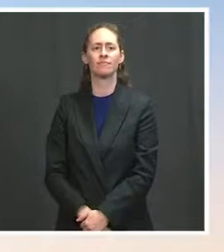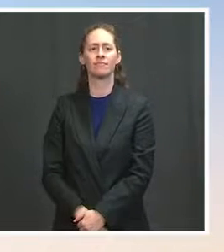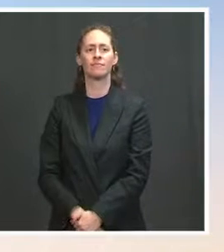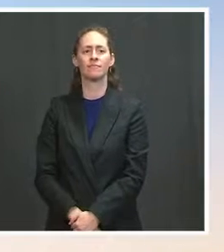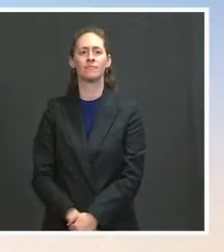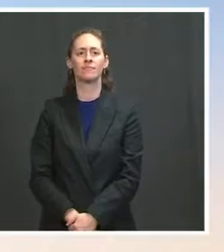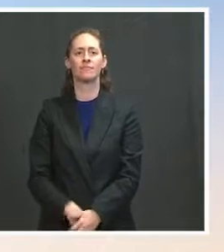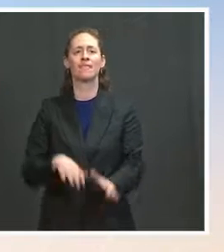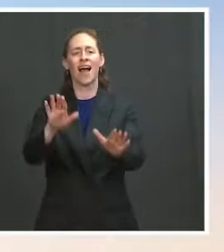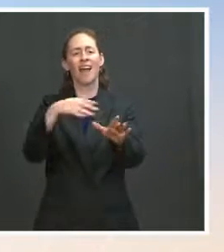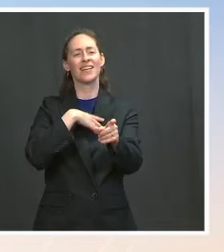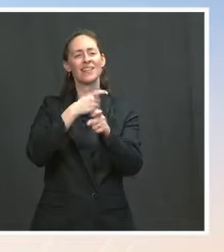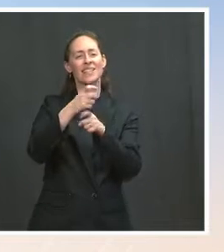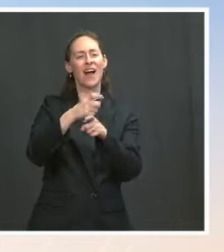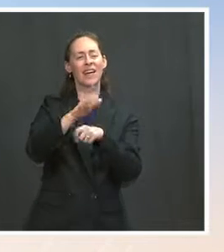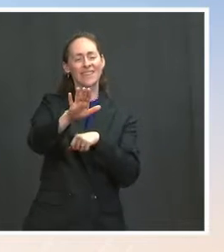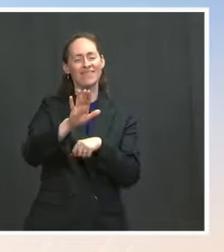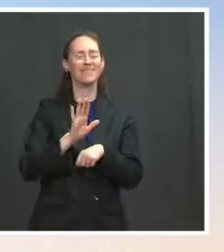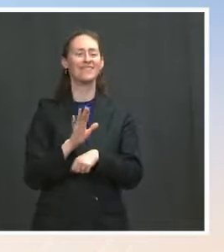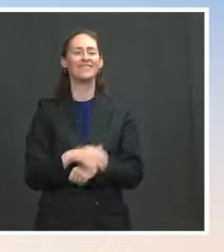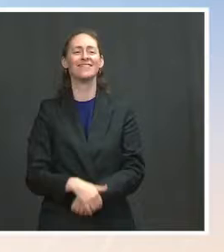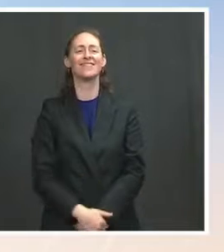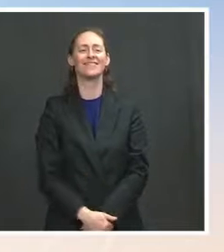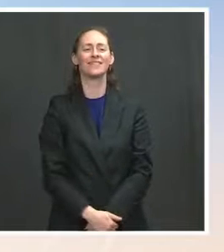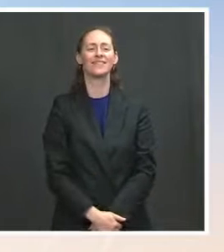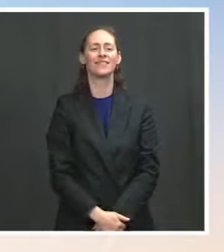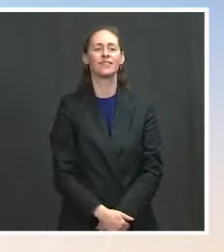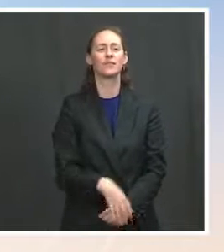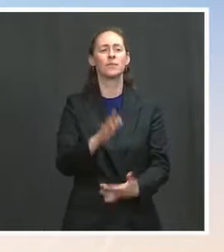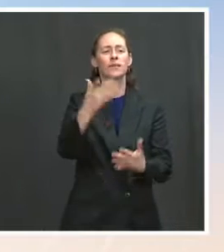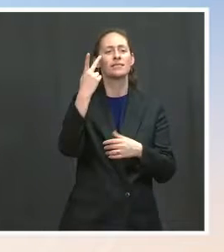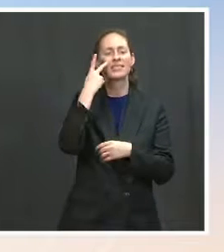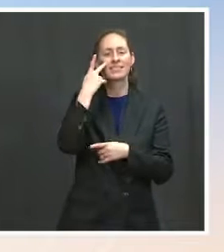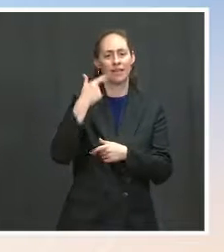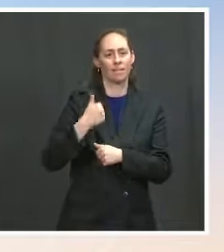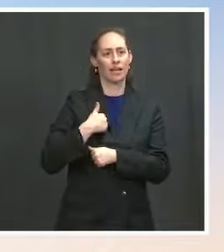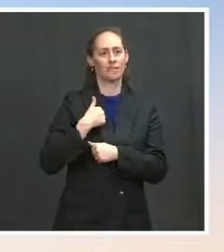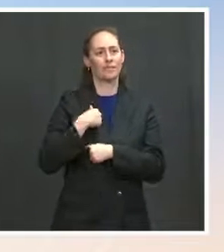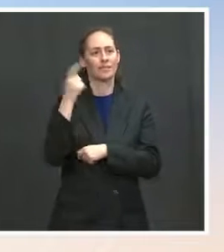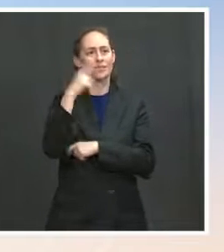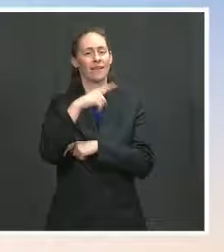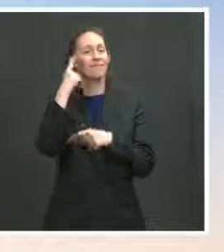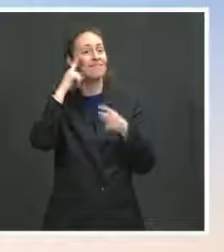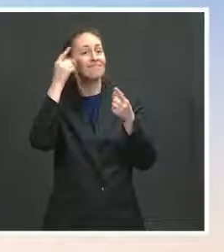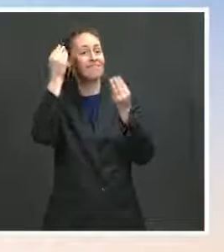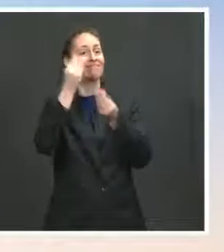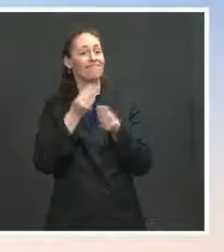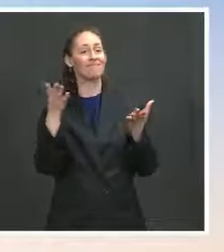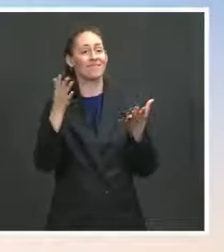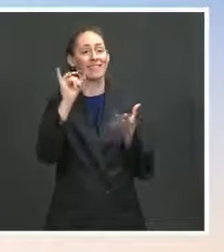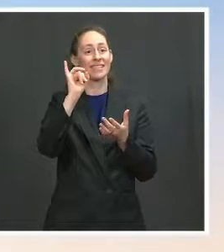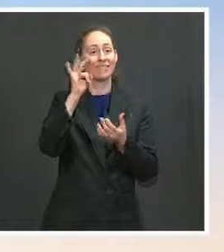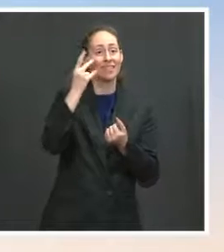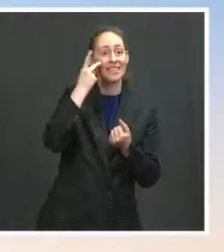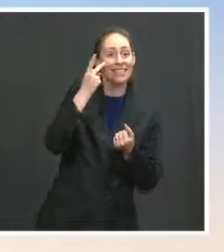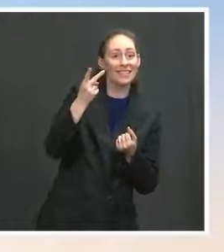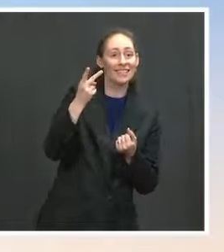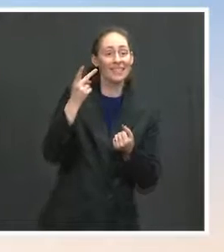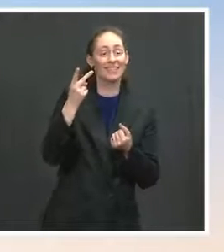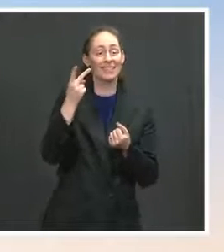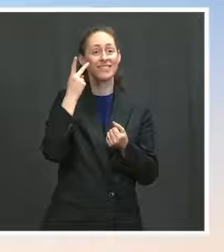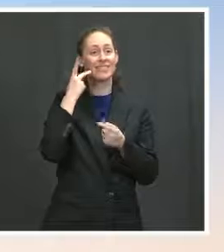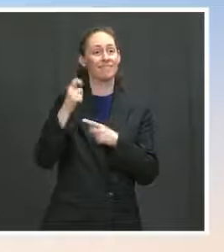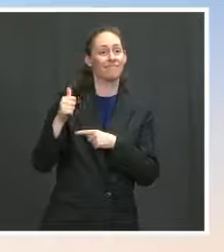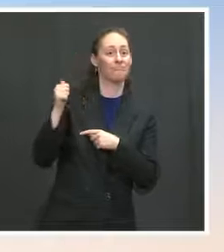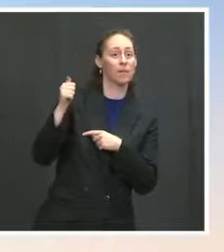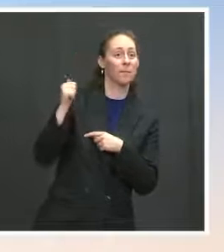maybe it might be true, that we're waiting for Bad News Day for that to come out. If you see a tail wagging coming out of the briefing room, you'll